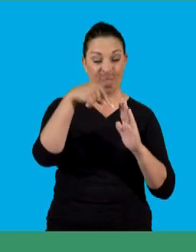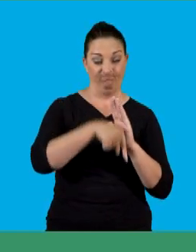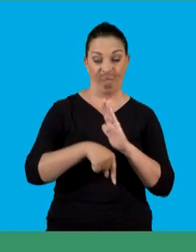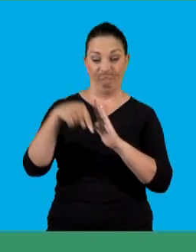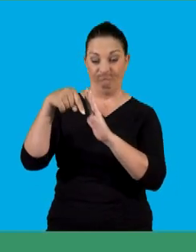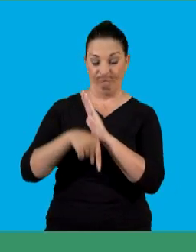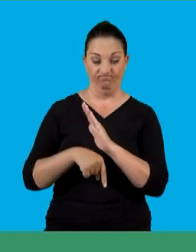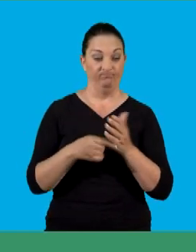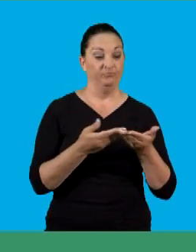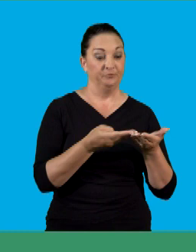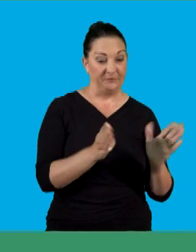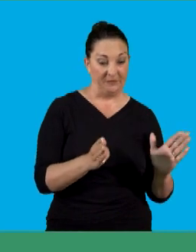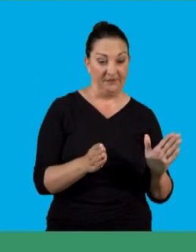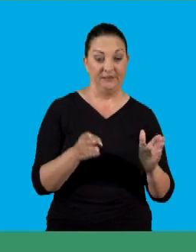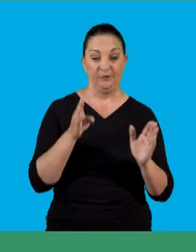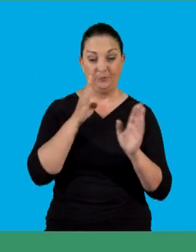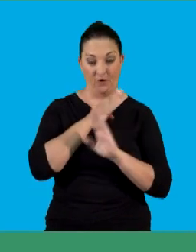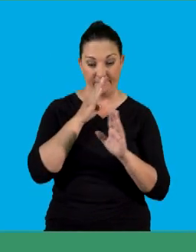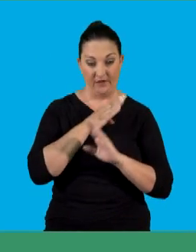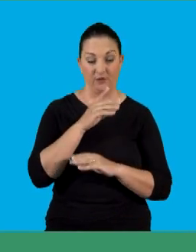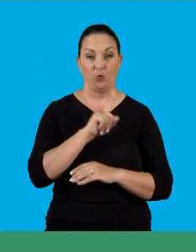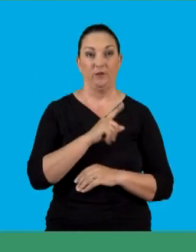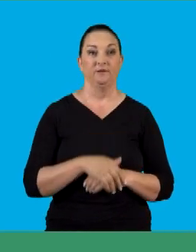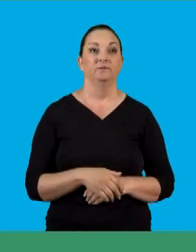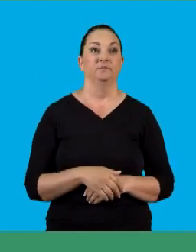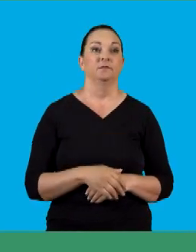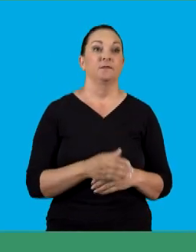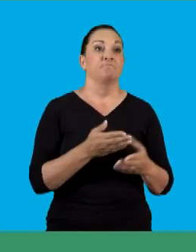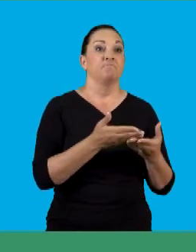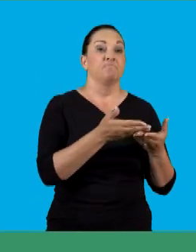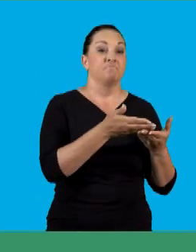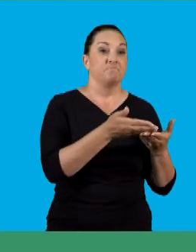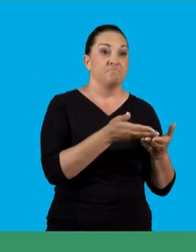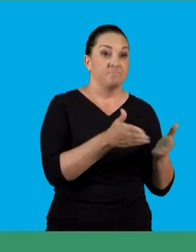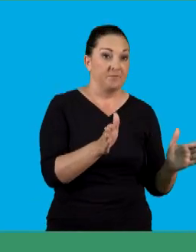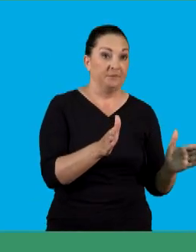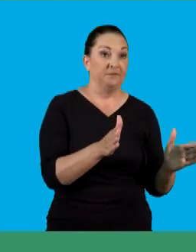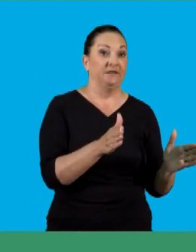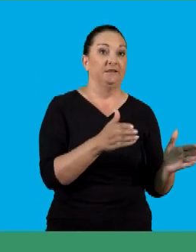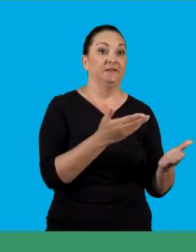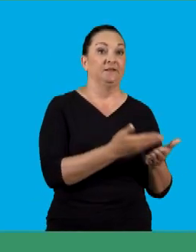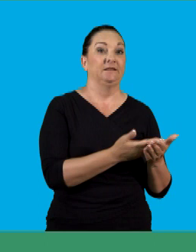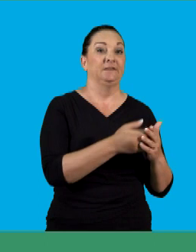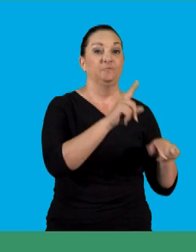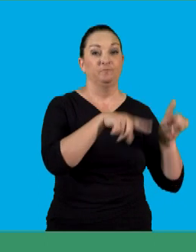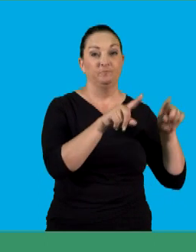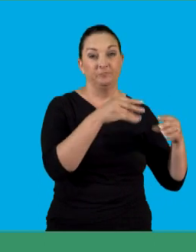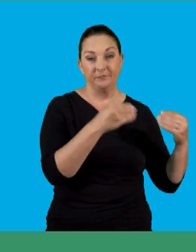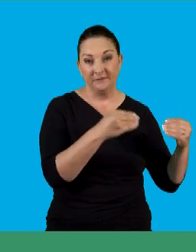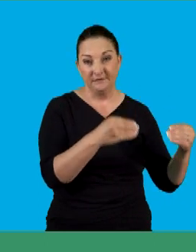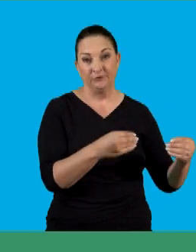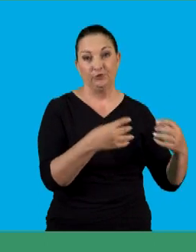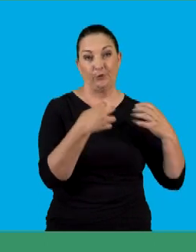public and private sector. We'll start with the public sector. The public sector comprises of various business